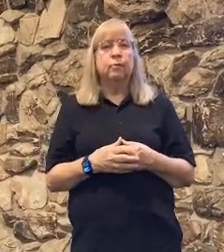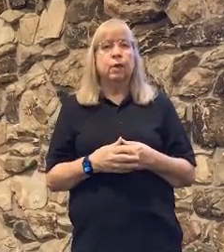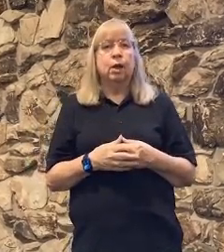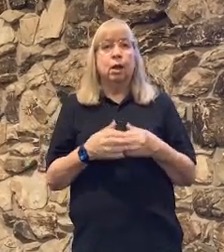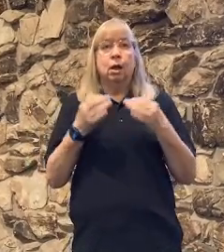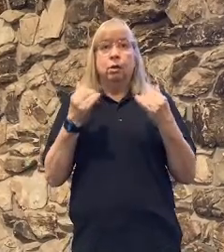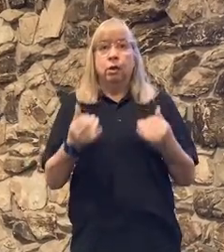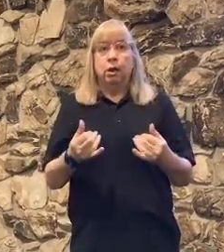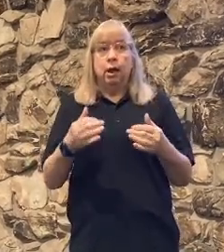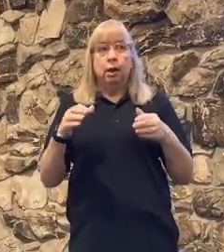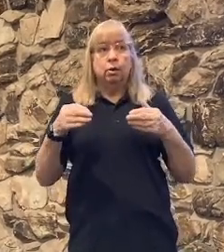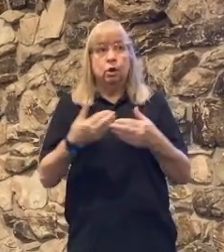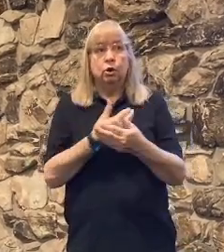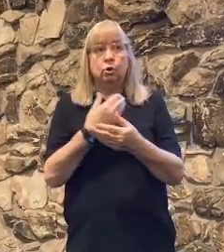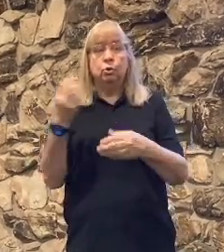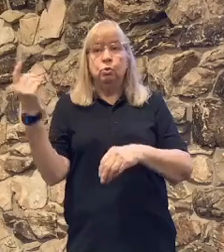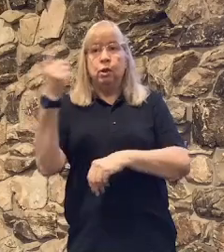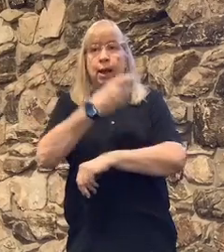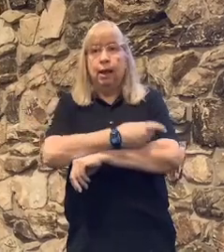Today is a new day.